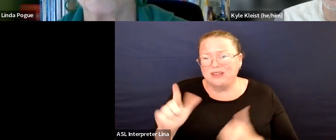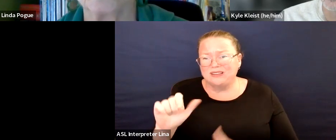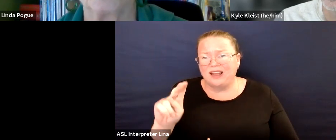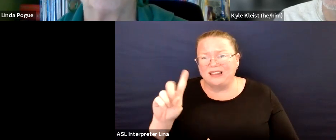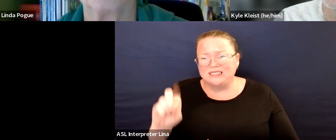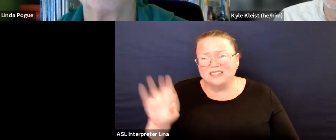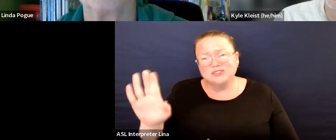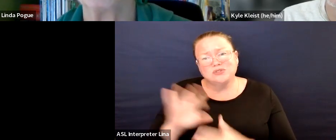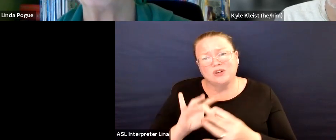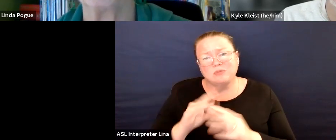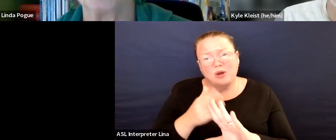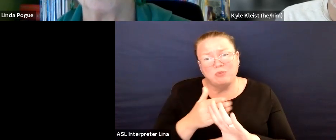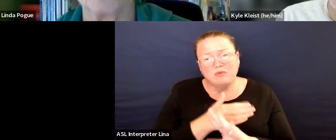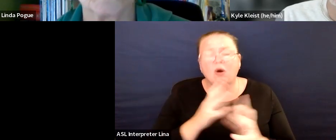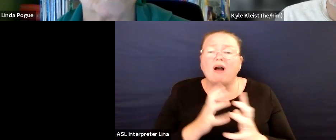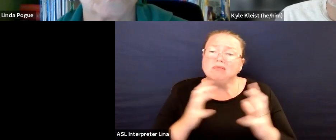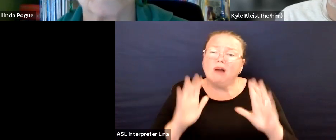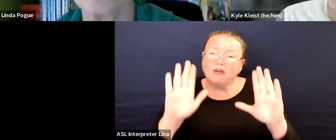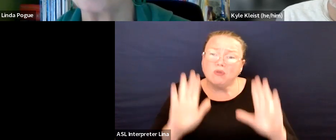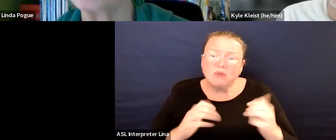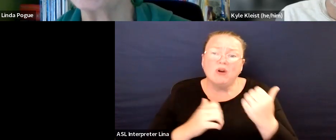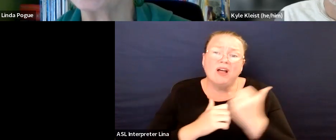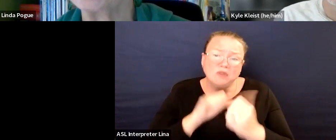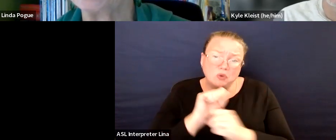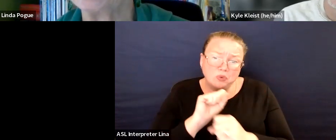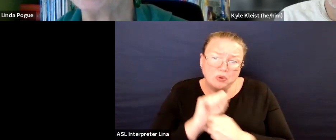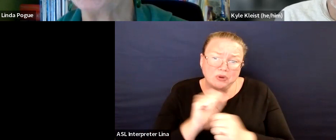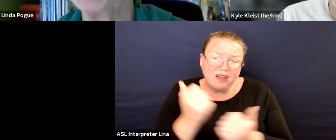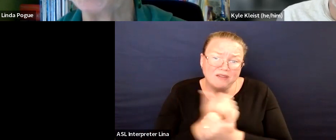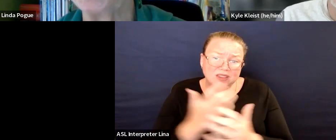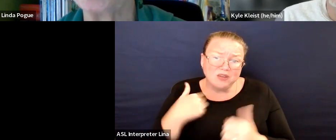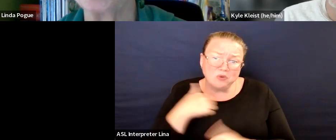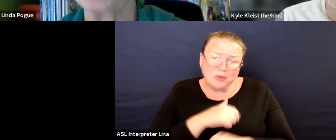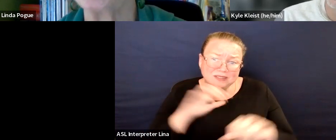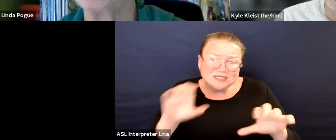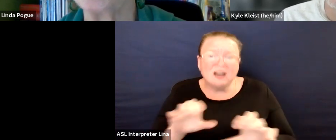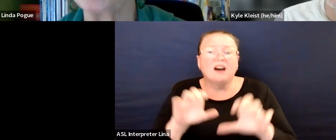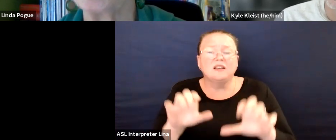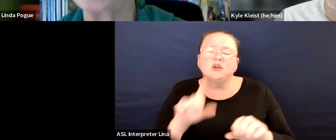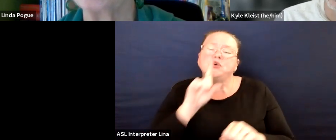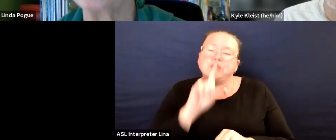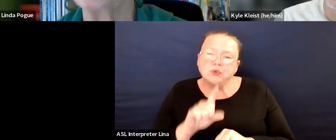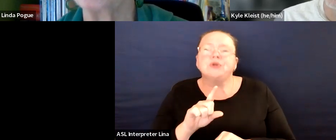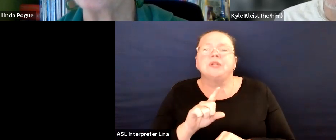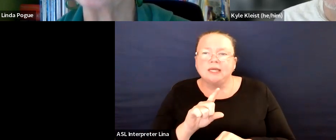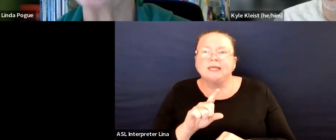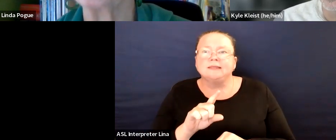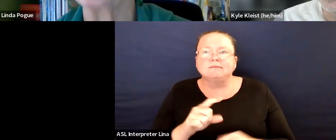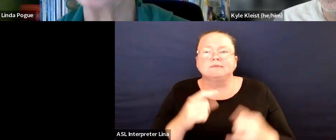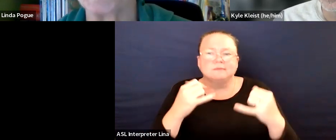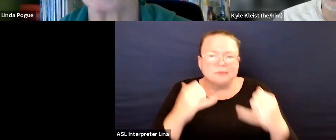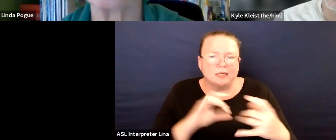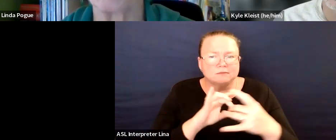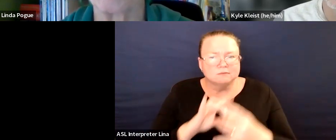about earlier, you know, a lot of the great advocacy work and stuff that we've done is really kind of has come around about peer